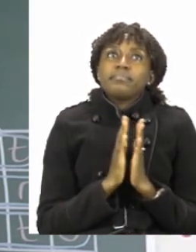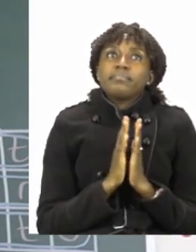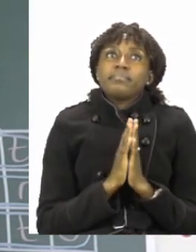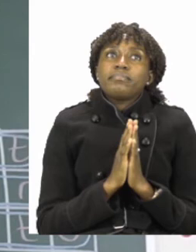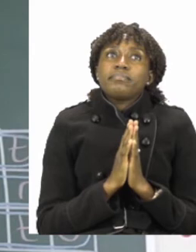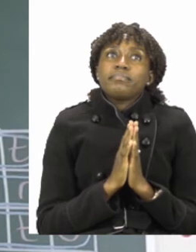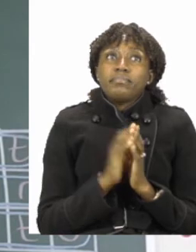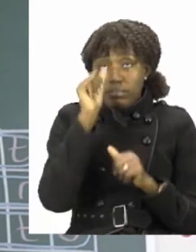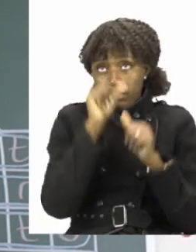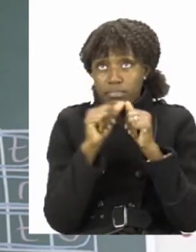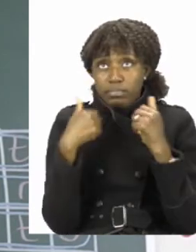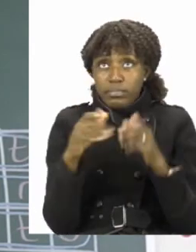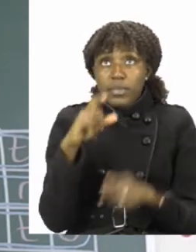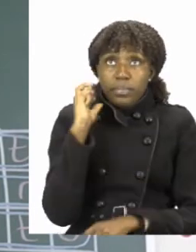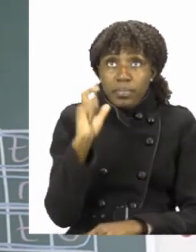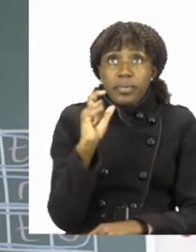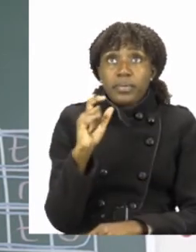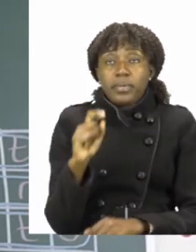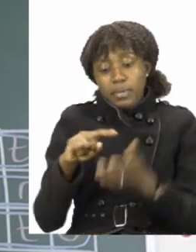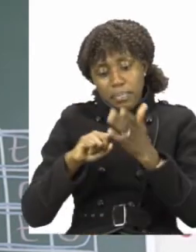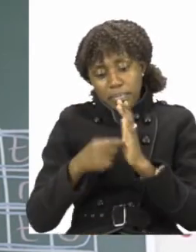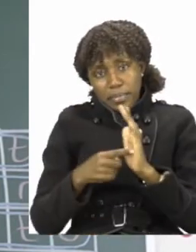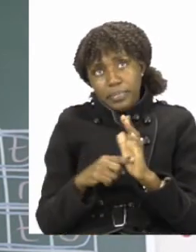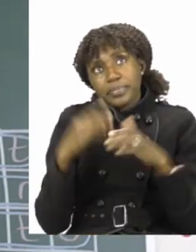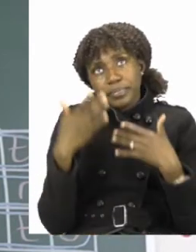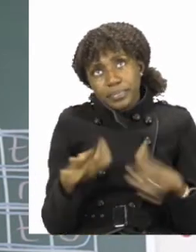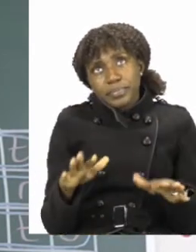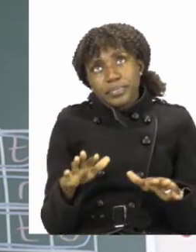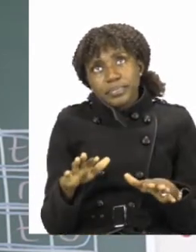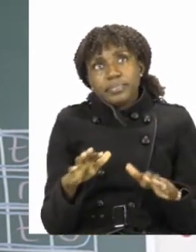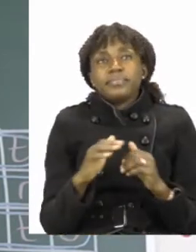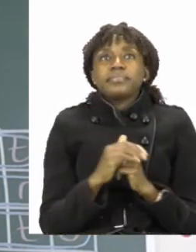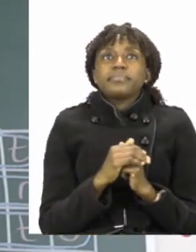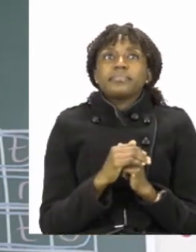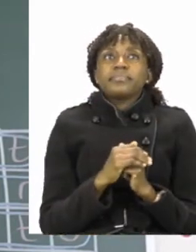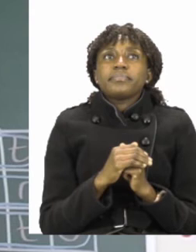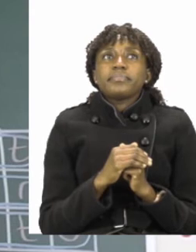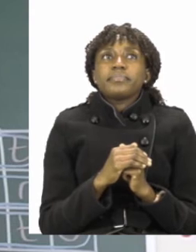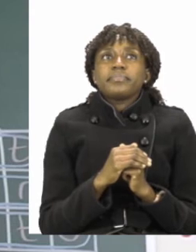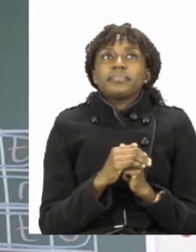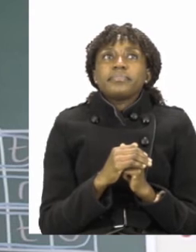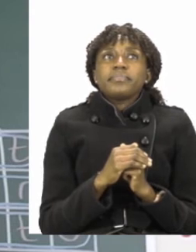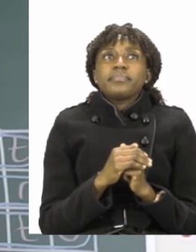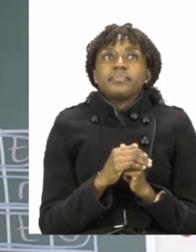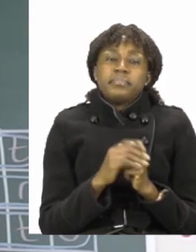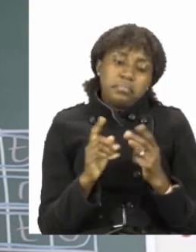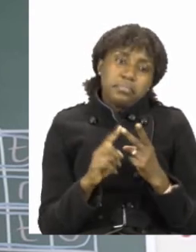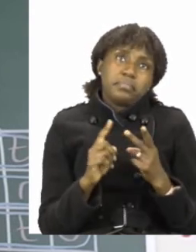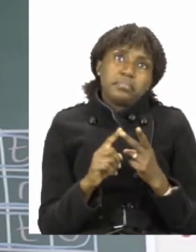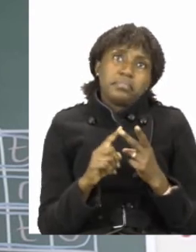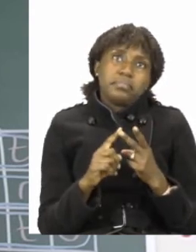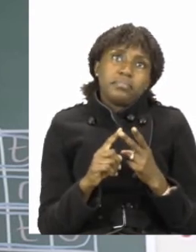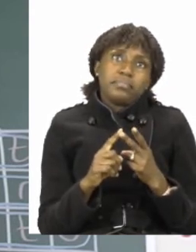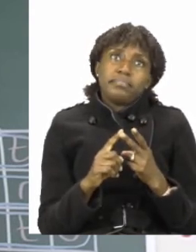sure you start your sentence with a capital letter and end it with a full stop. The next one